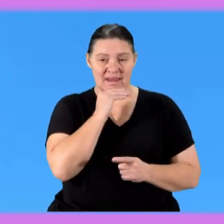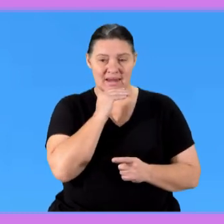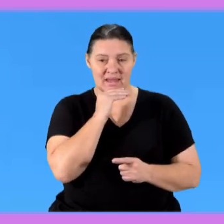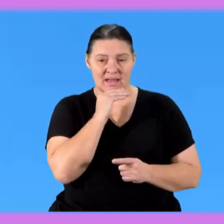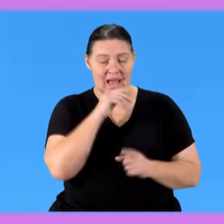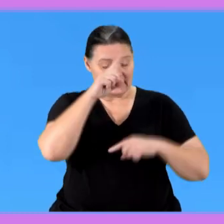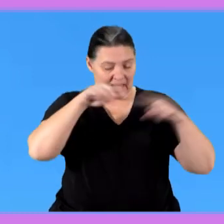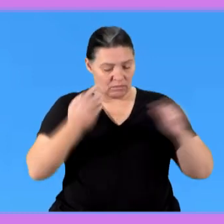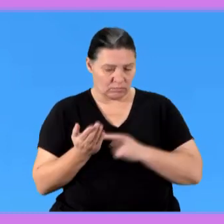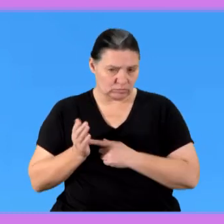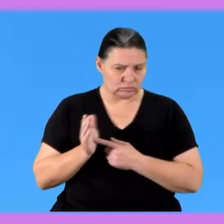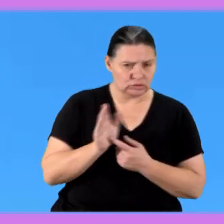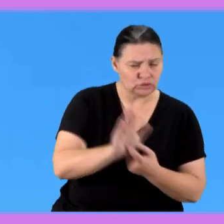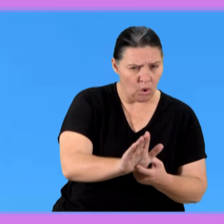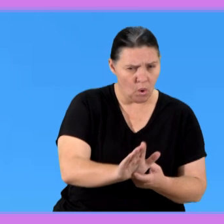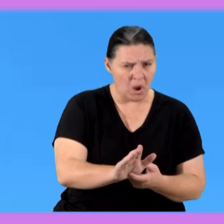visually.